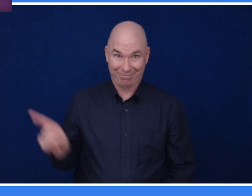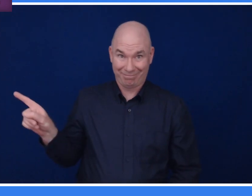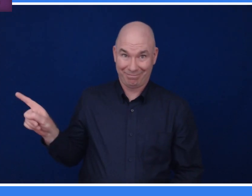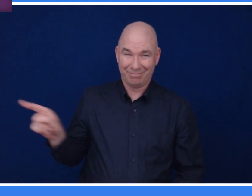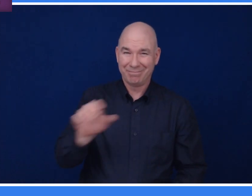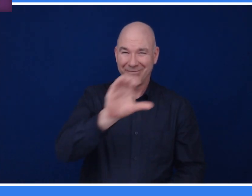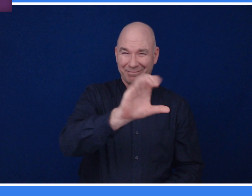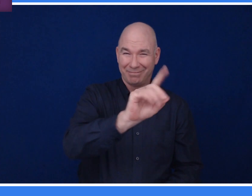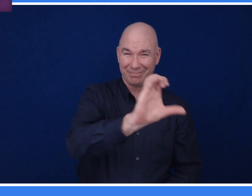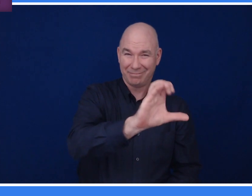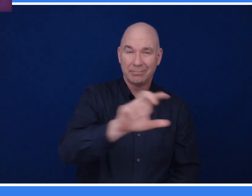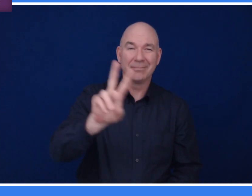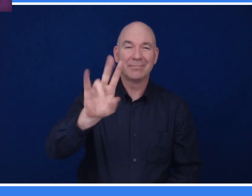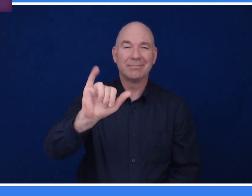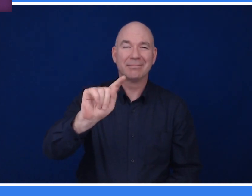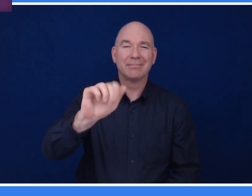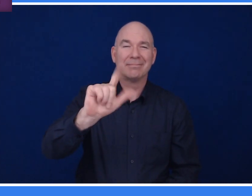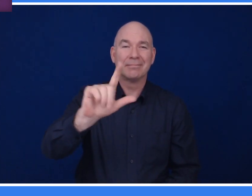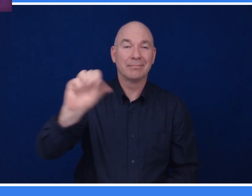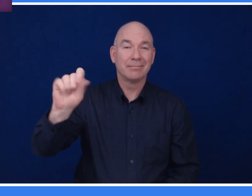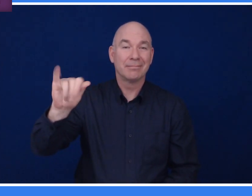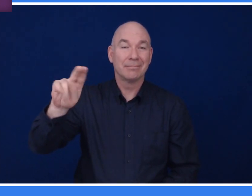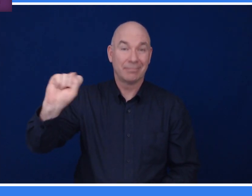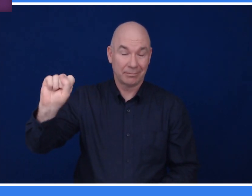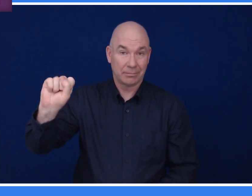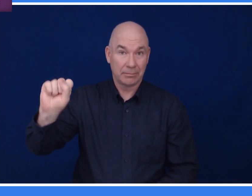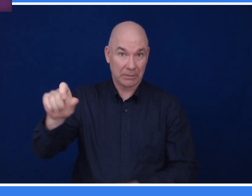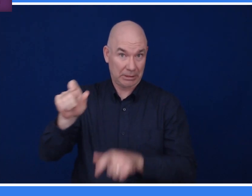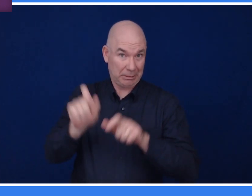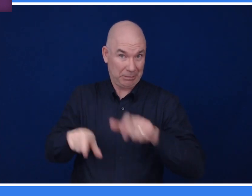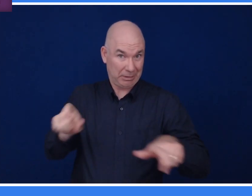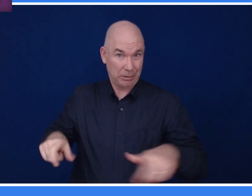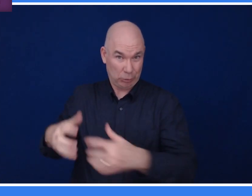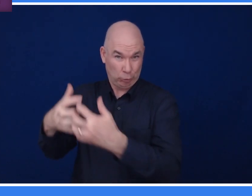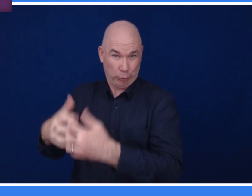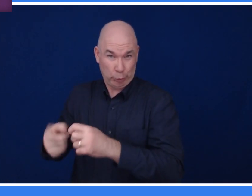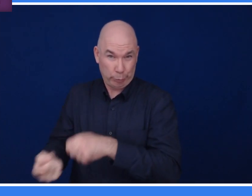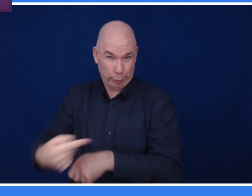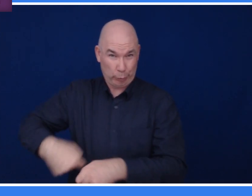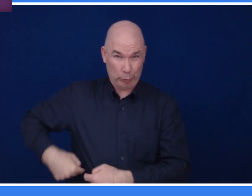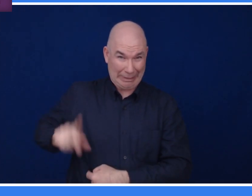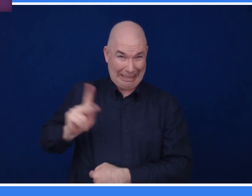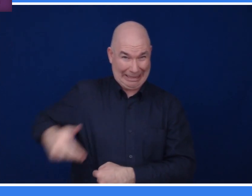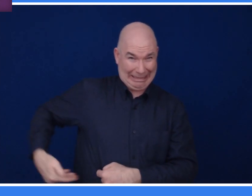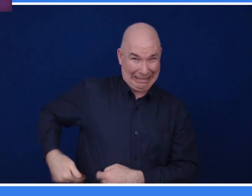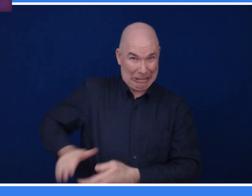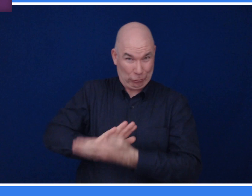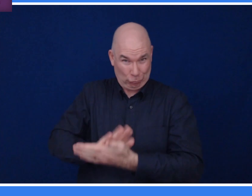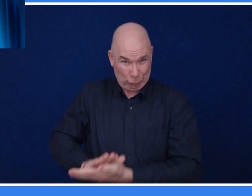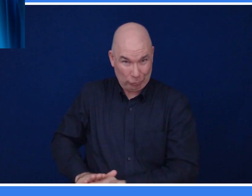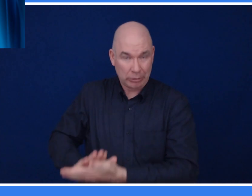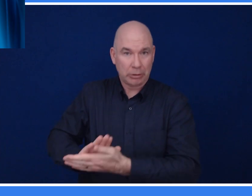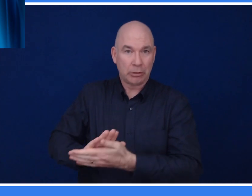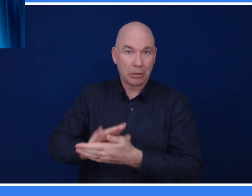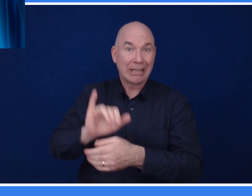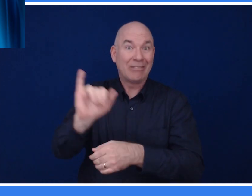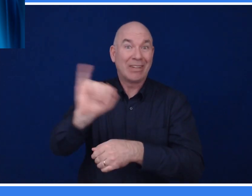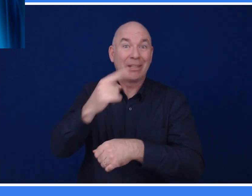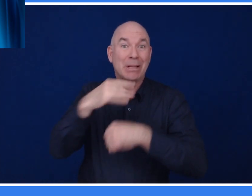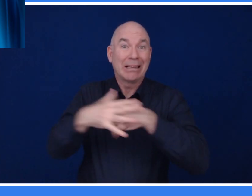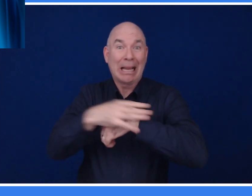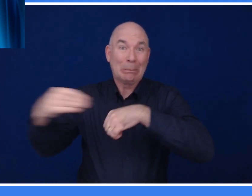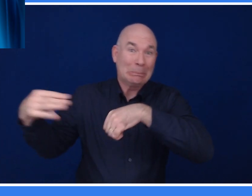CDC Vital Signs Preventing Bloodstream Infections in People on Dialysis More than